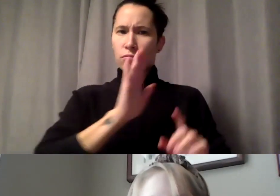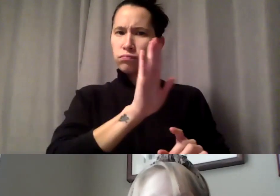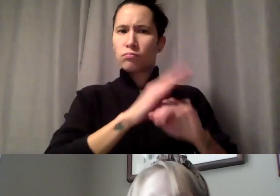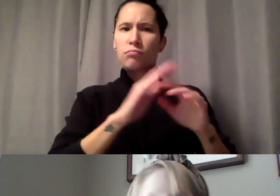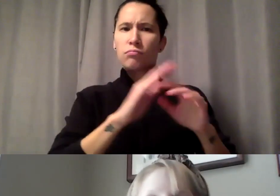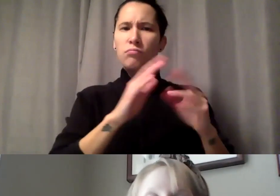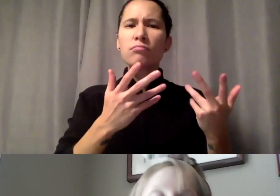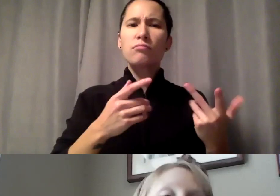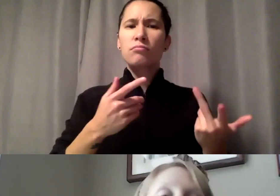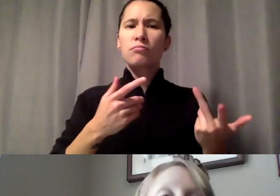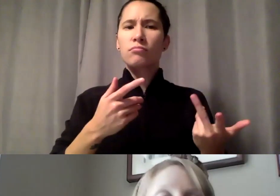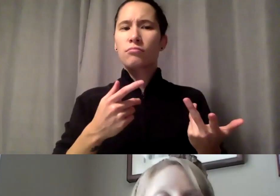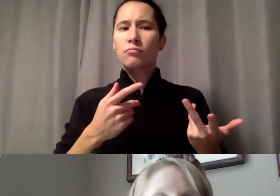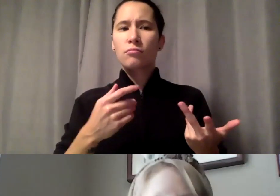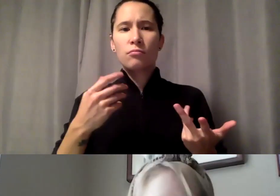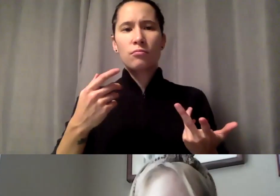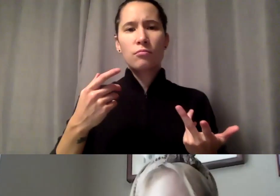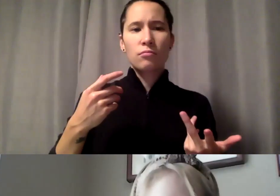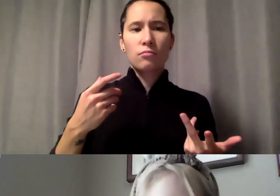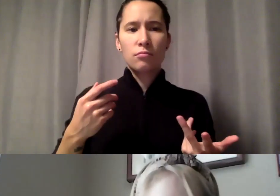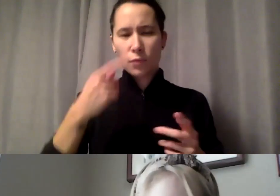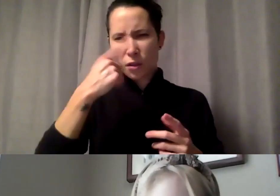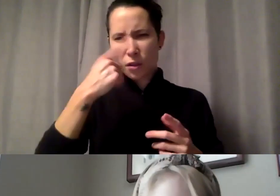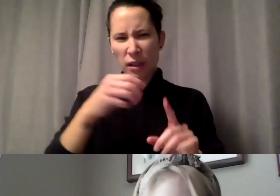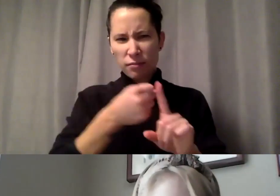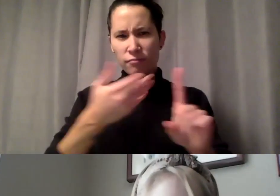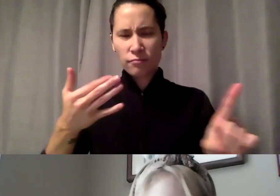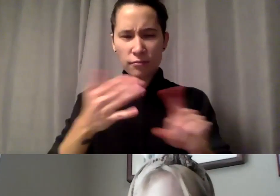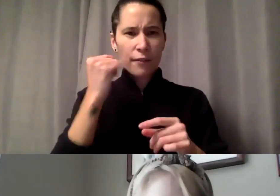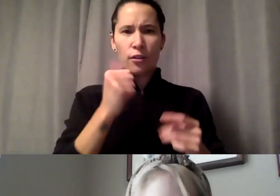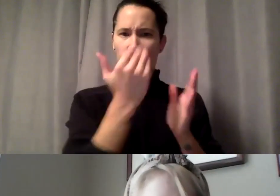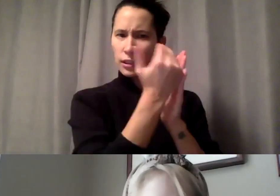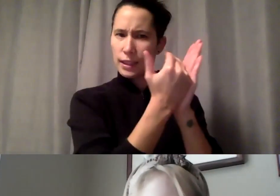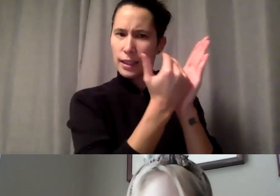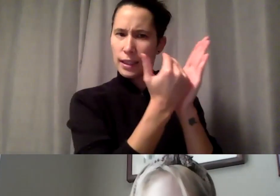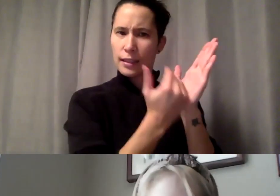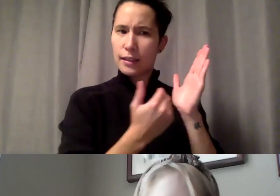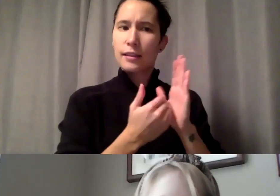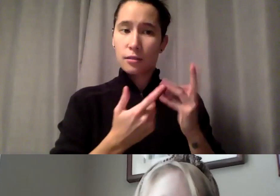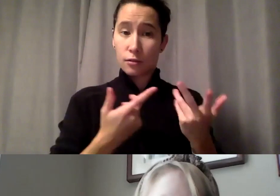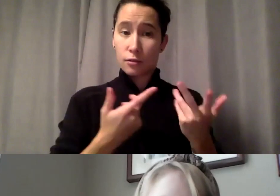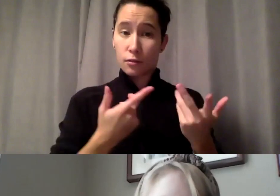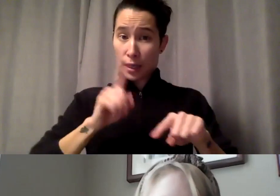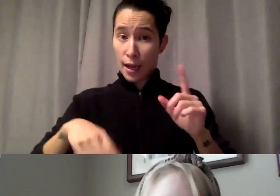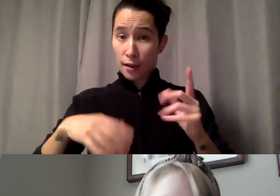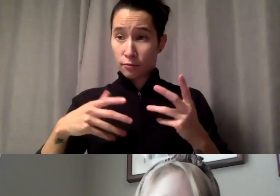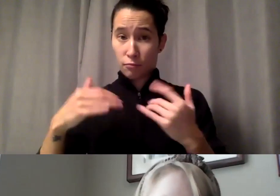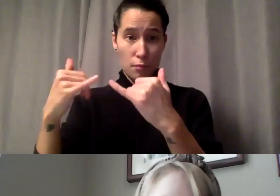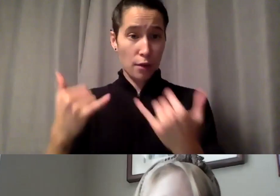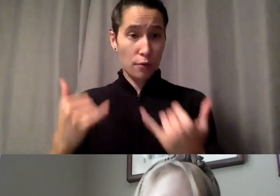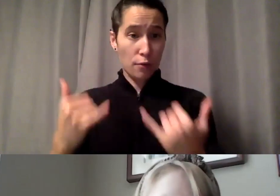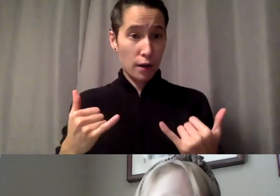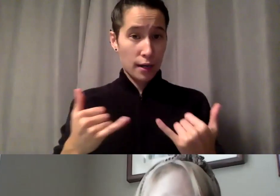but is not on that Canadian Sport Institute list, they currently cannot be participating.